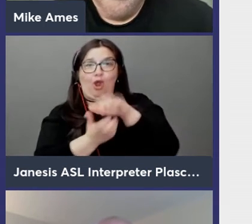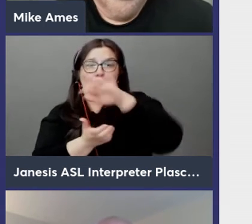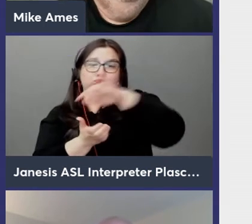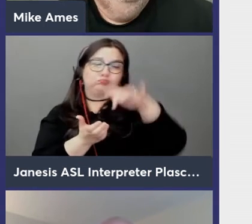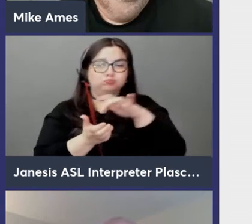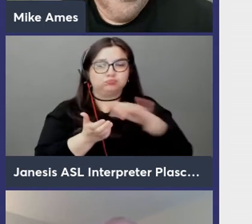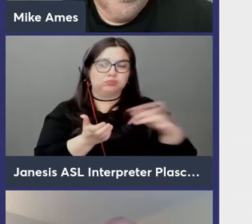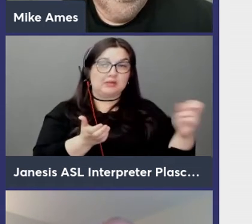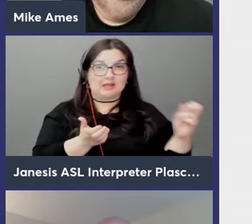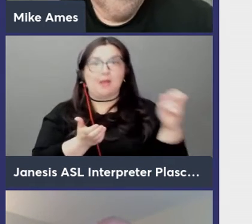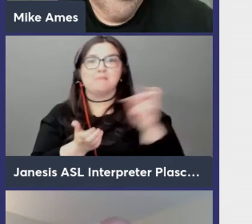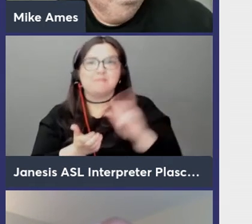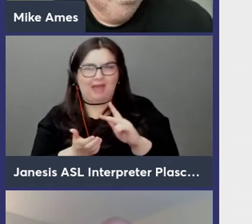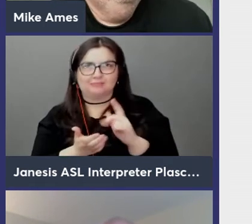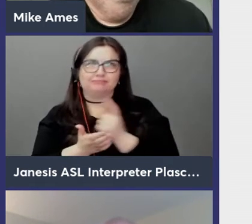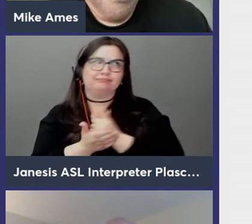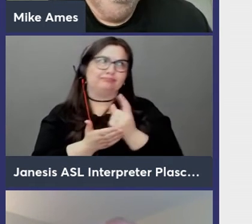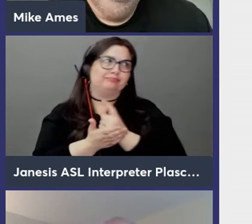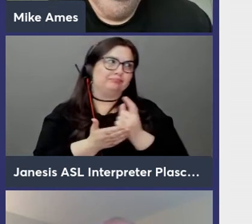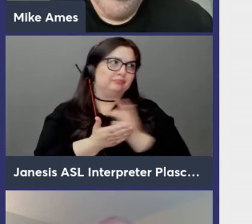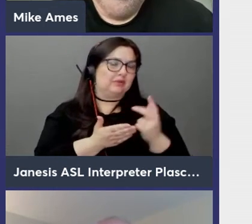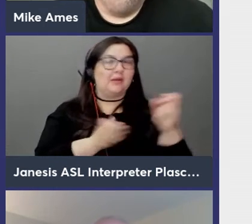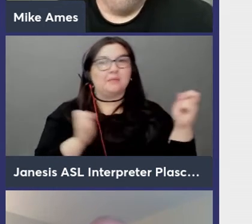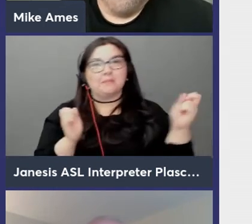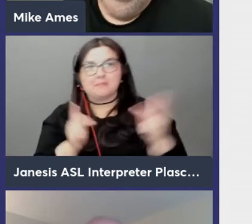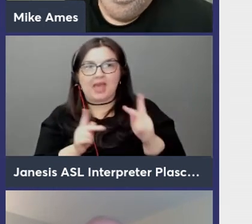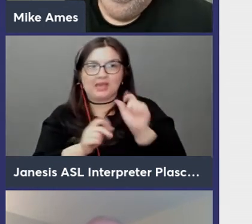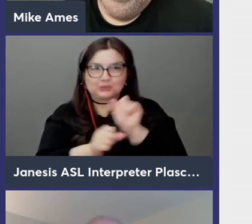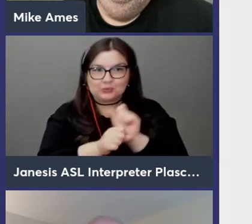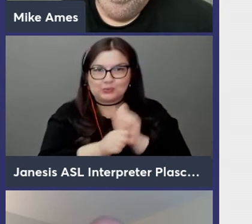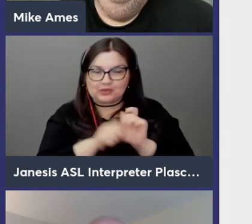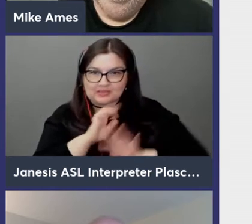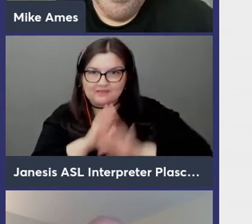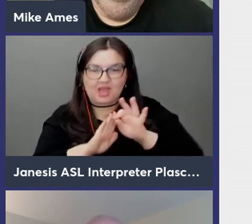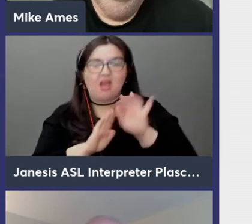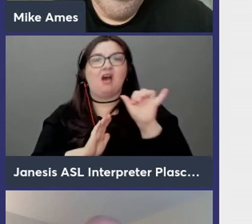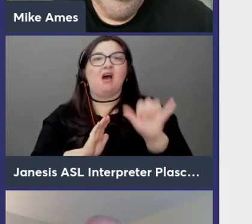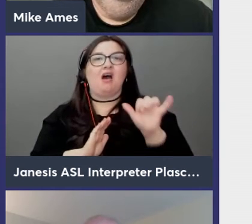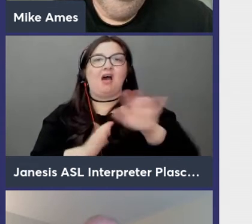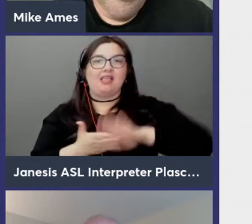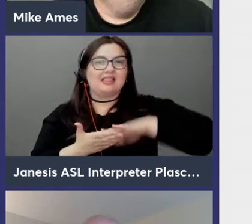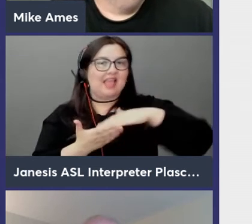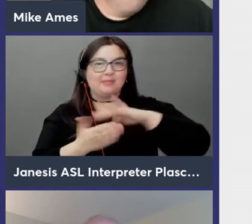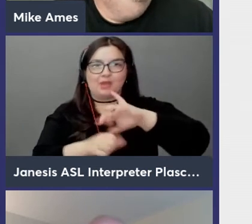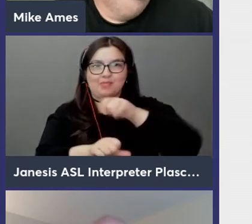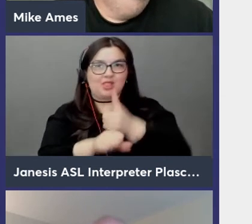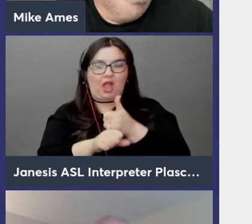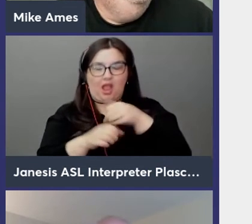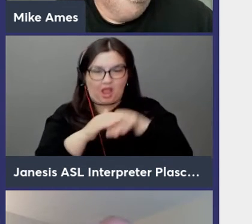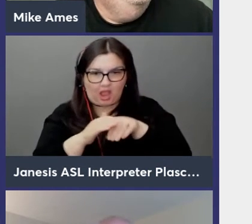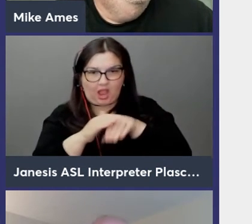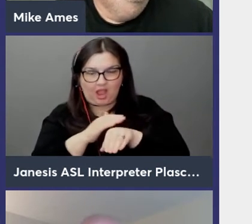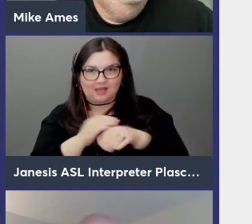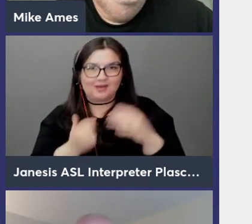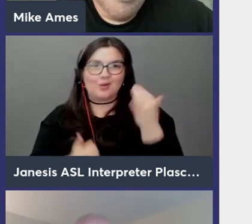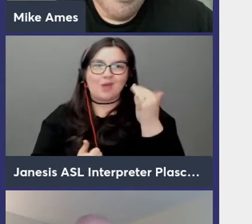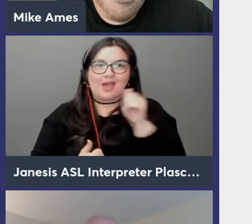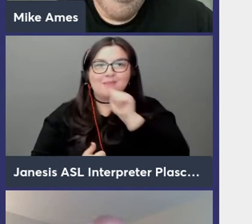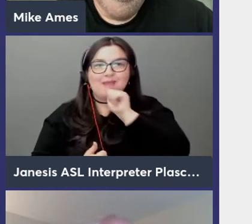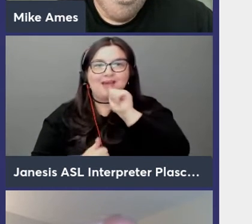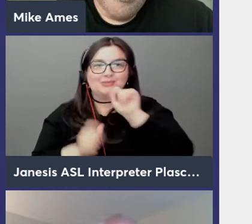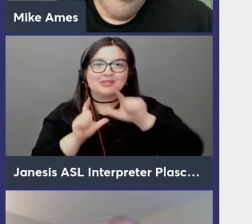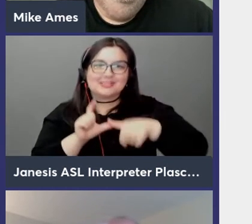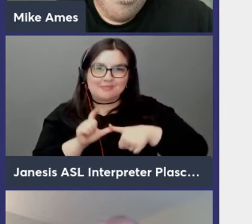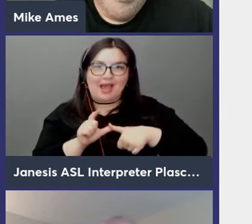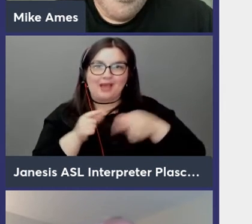for several weeks. And when I got back to work, discovered that I was actually locked out of my laptop because my password had expired while I was away